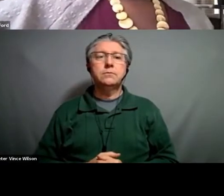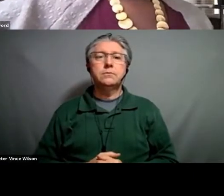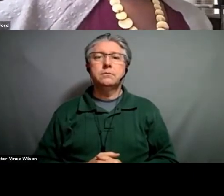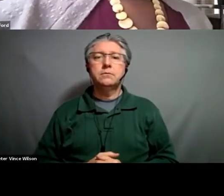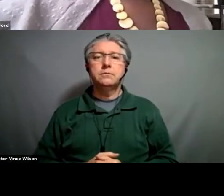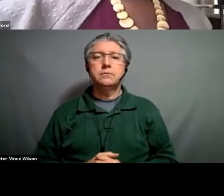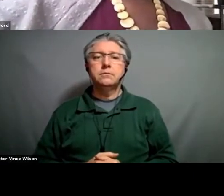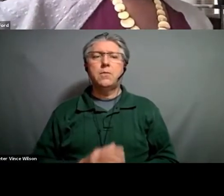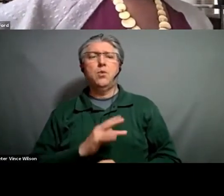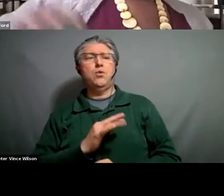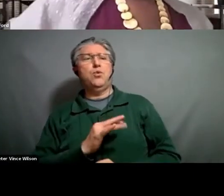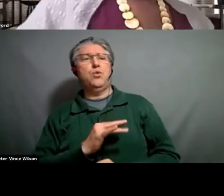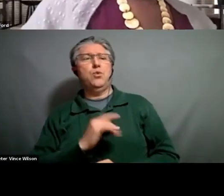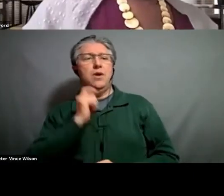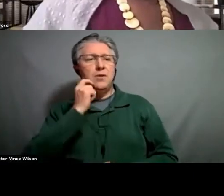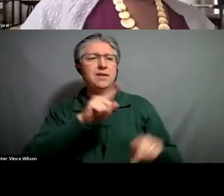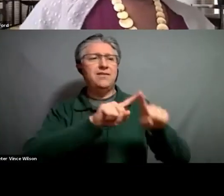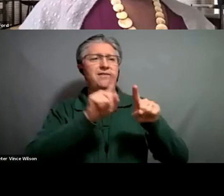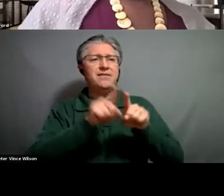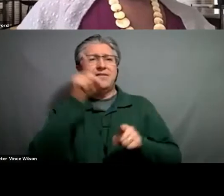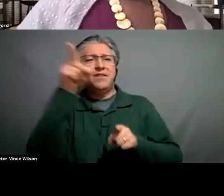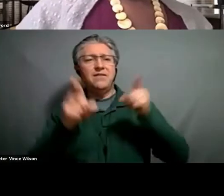Awesome. I'm loving all these different places.